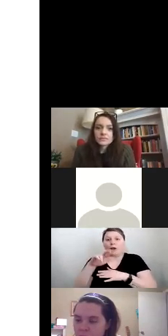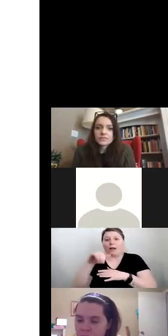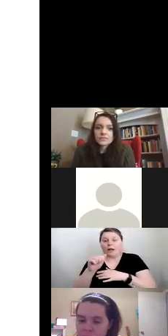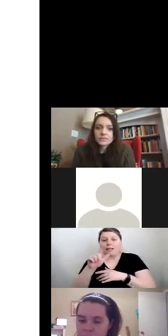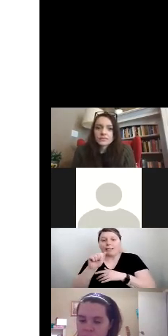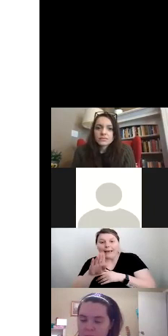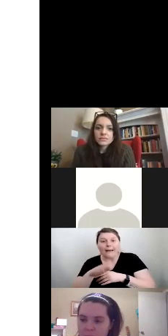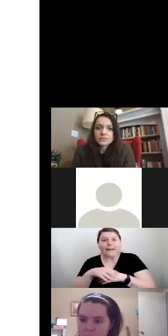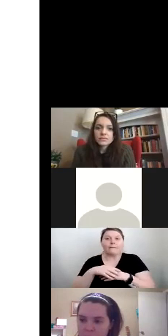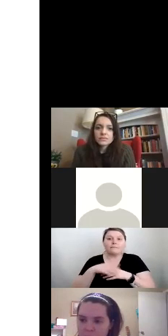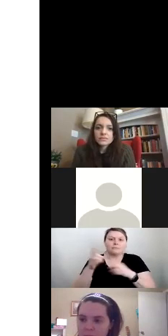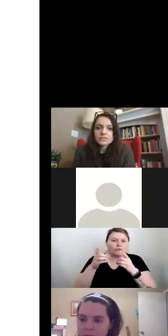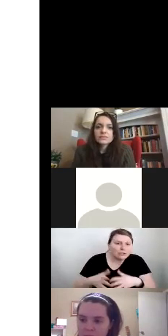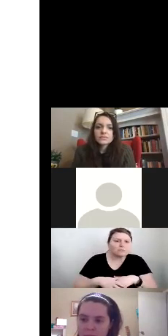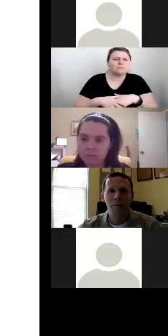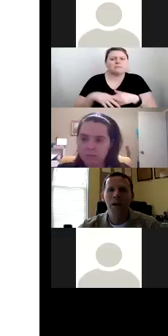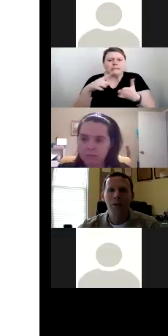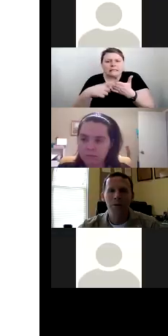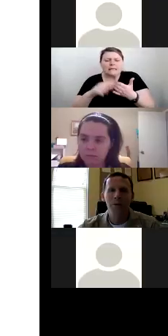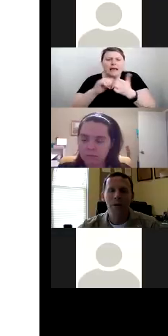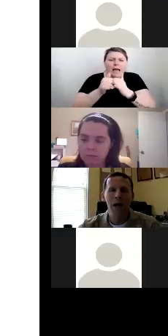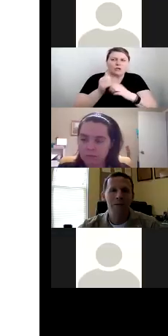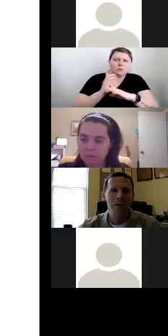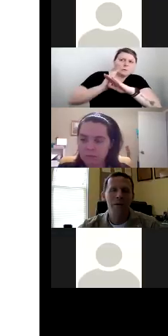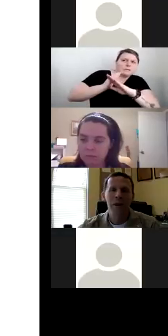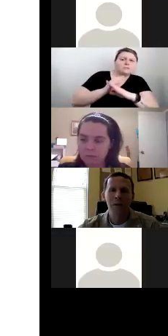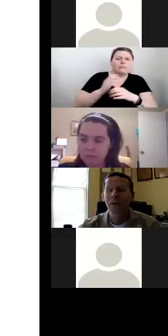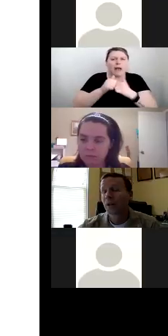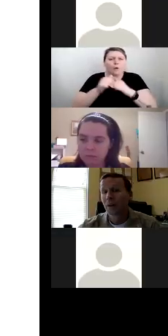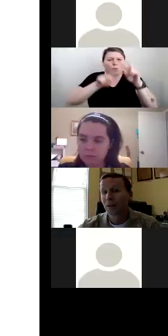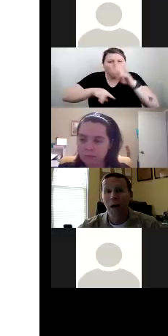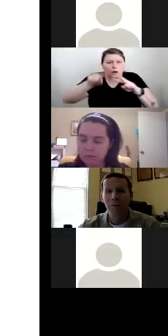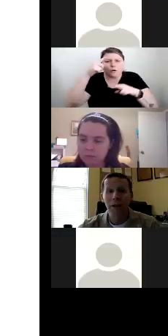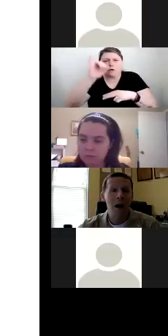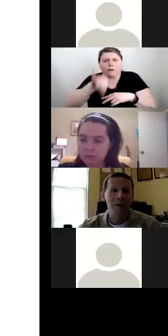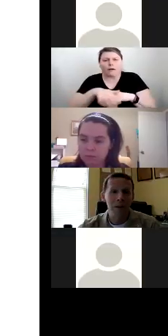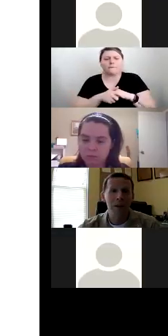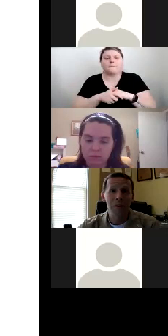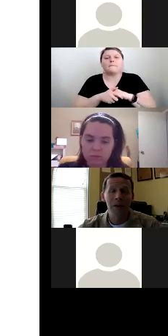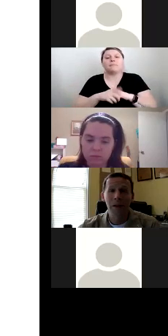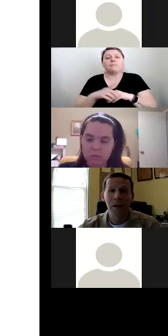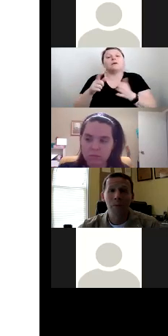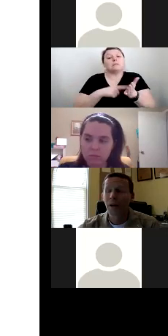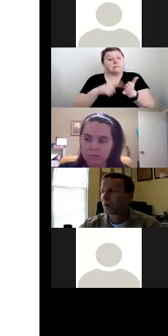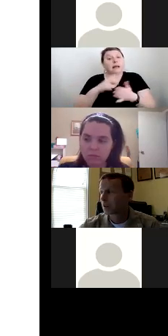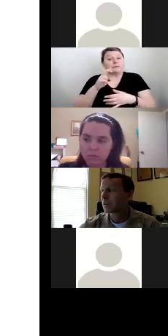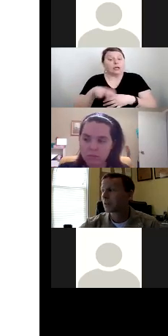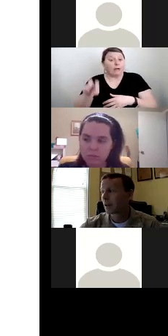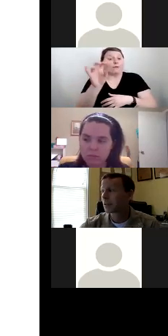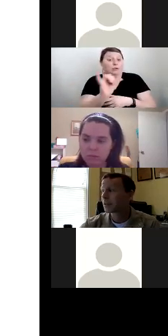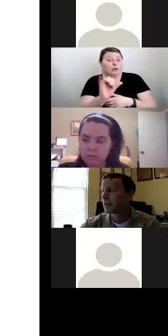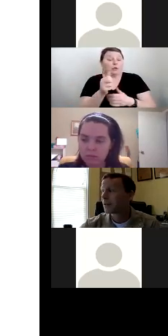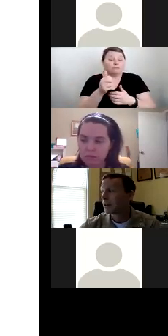directors, talking about resistance and the best way to monitor for that in their countries. Sometimes I travel to the country and help with